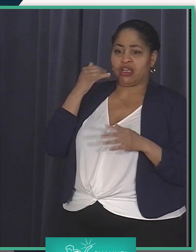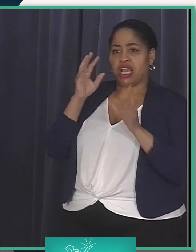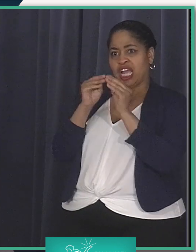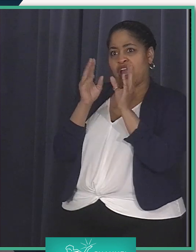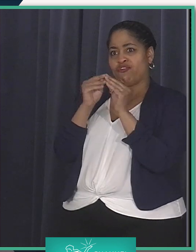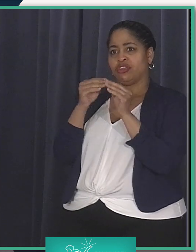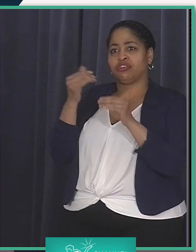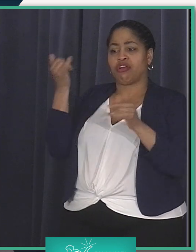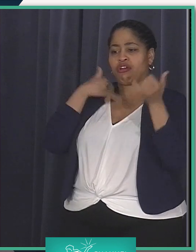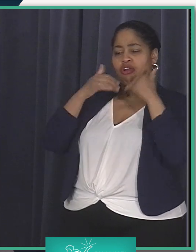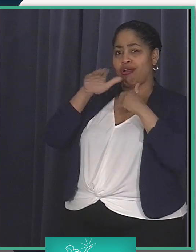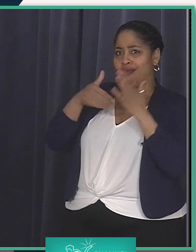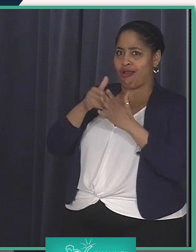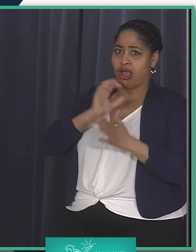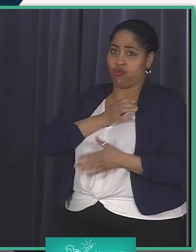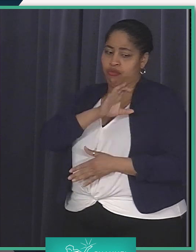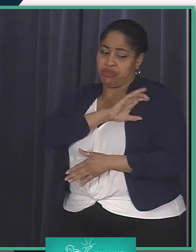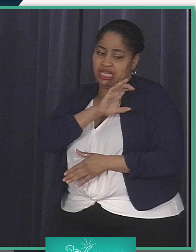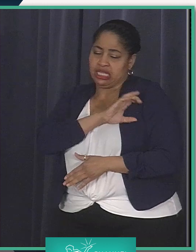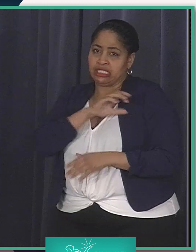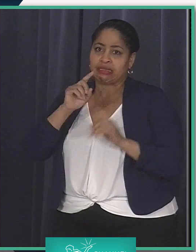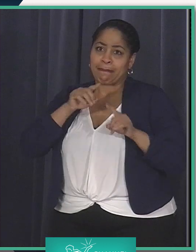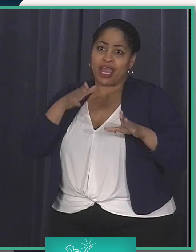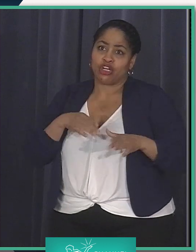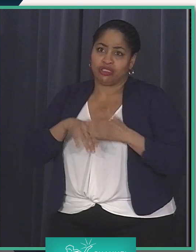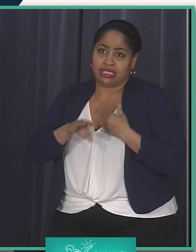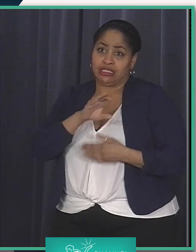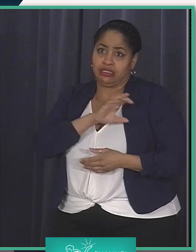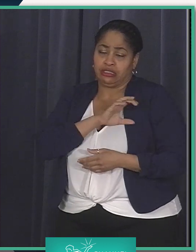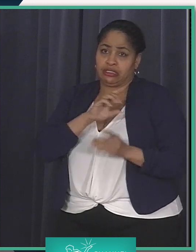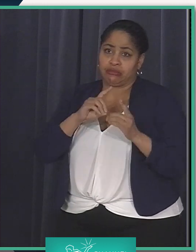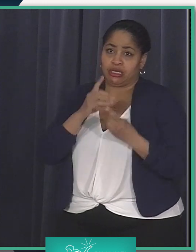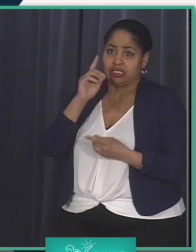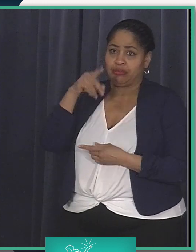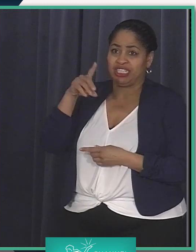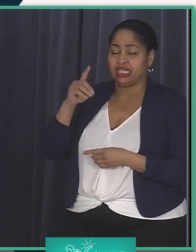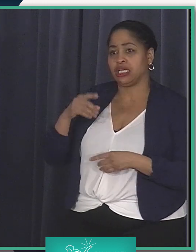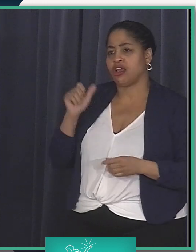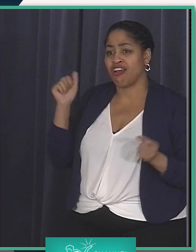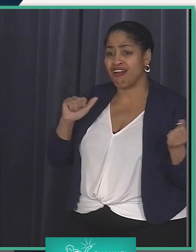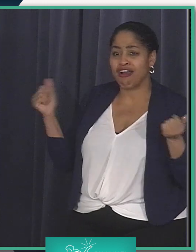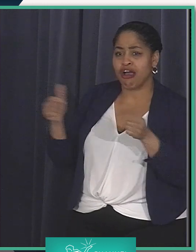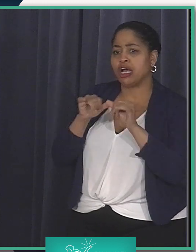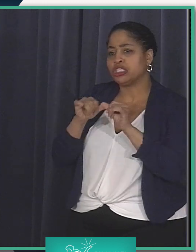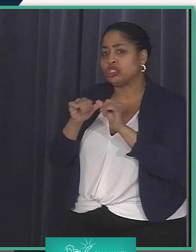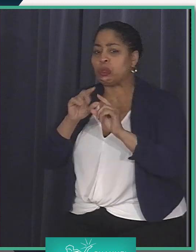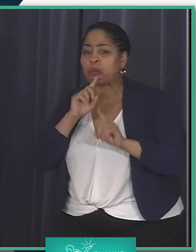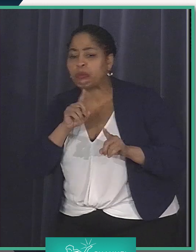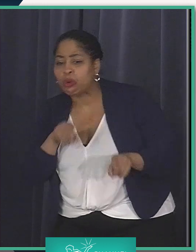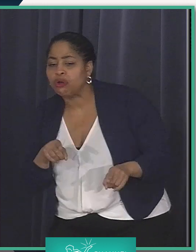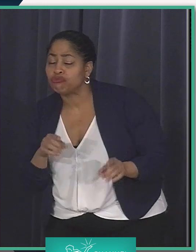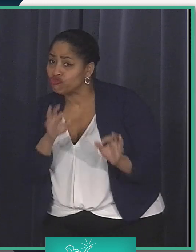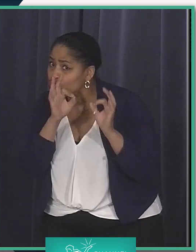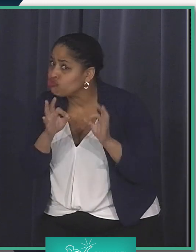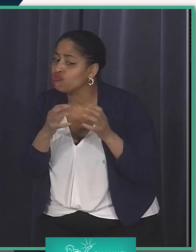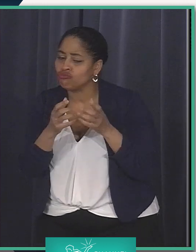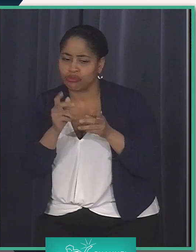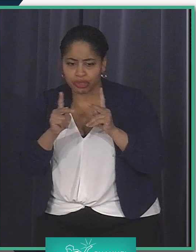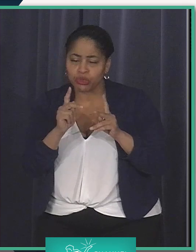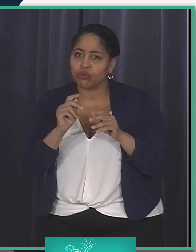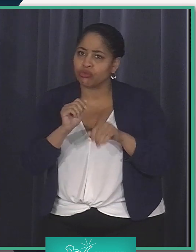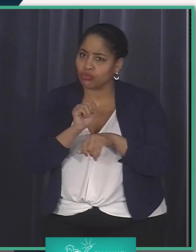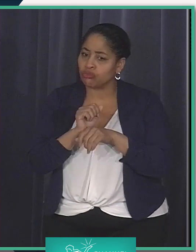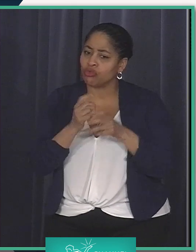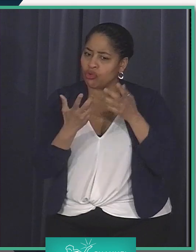with all our precinct commanders of the Detroit Police Department, all of whom are continuing to report excellent